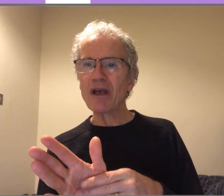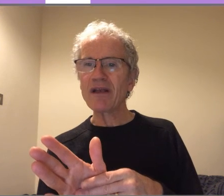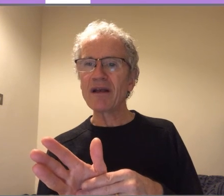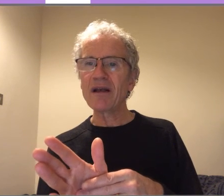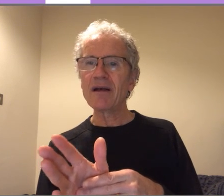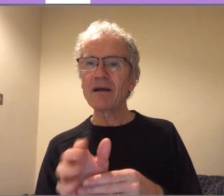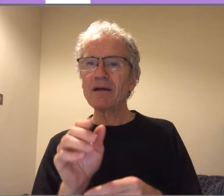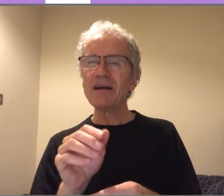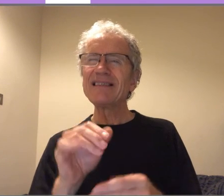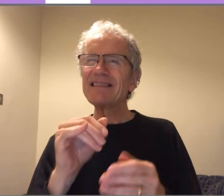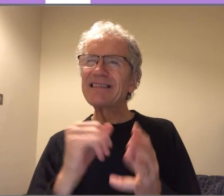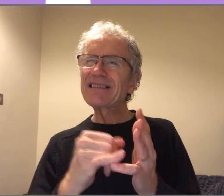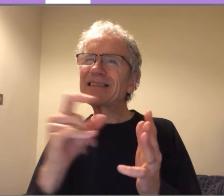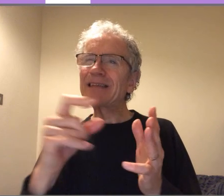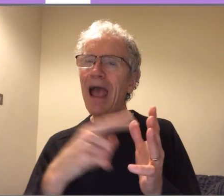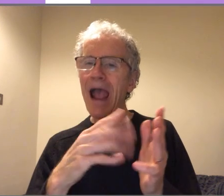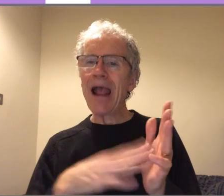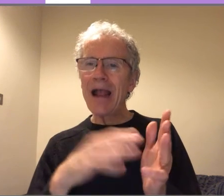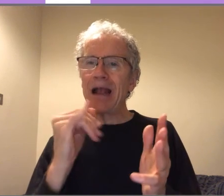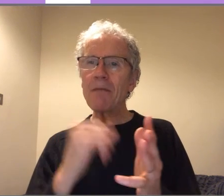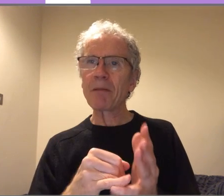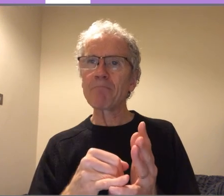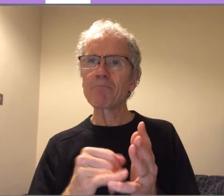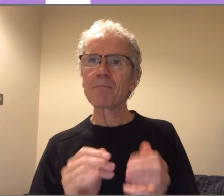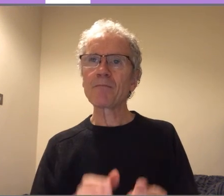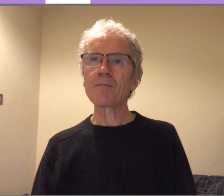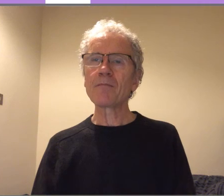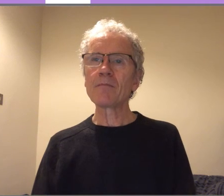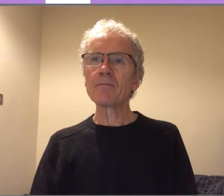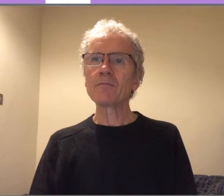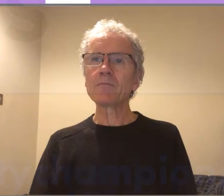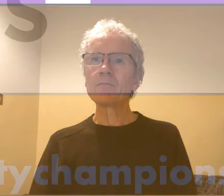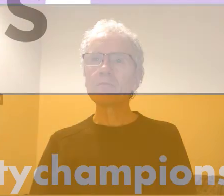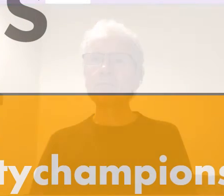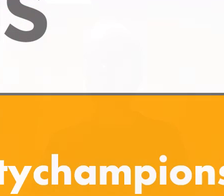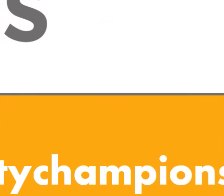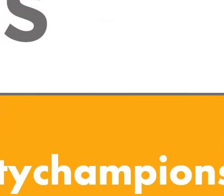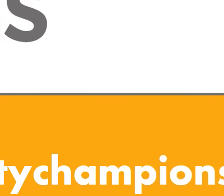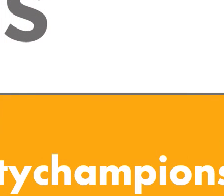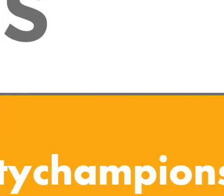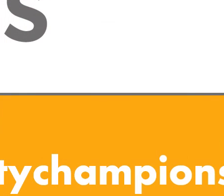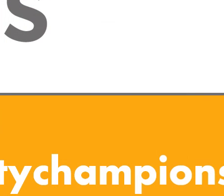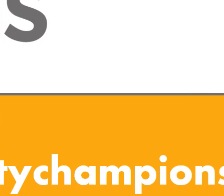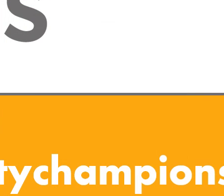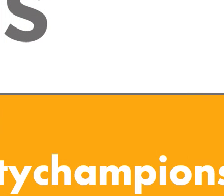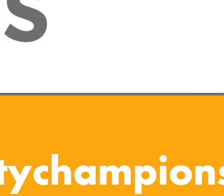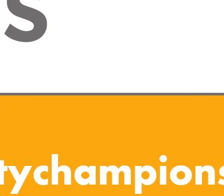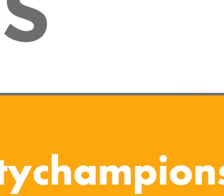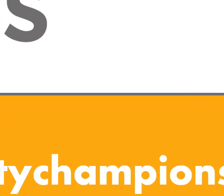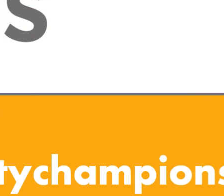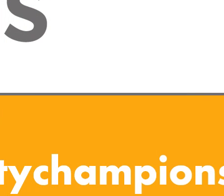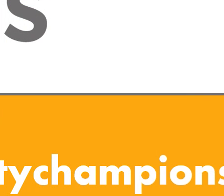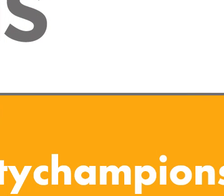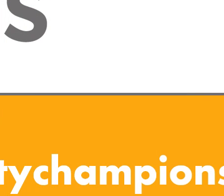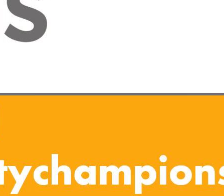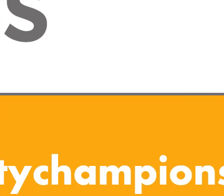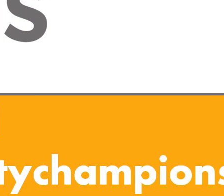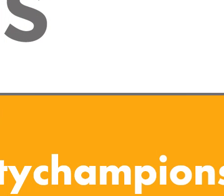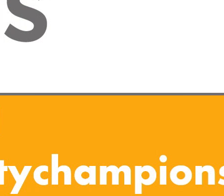absolutamente Agency. www.gatesed Ft aí Elmoo. august Ca tool. Senhor.